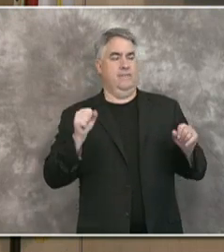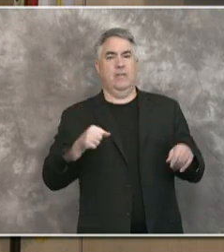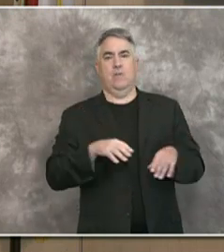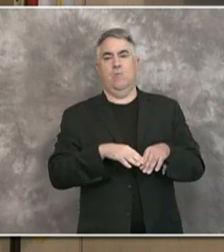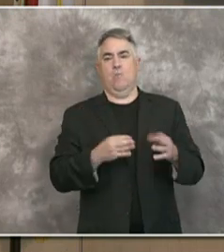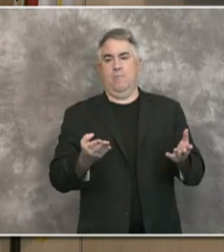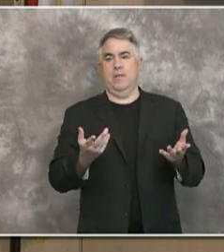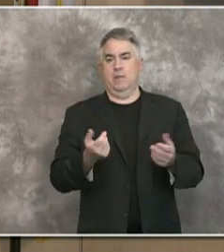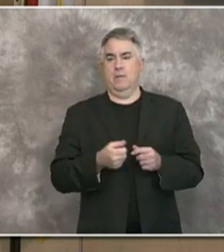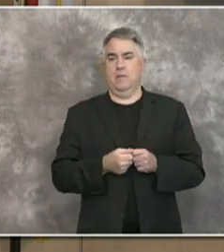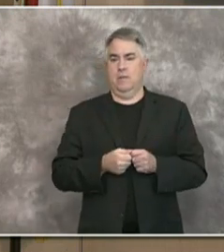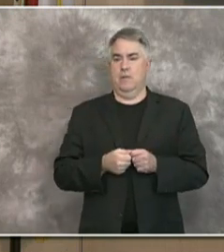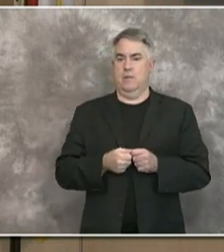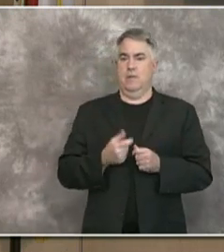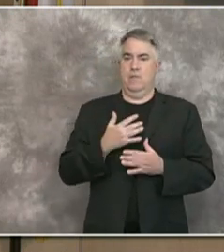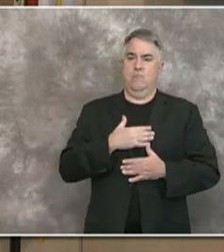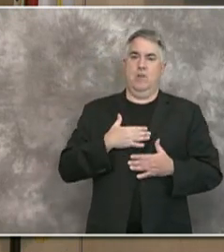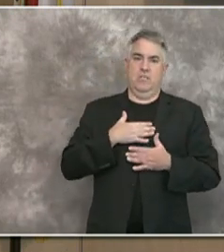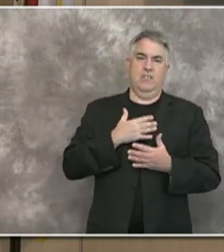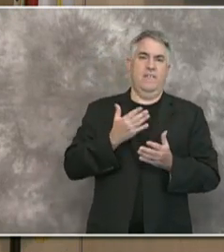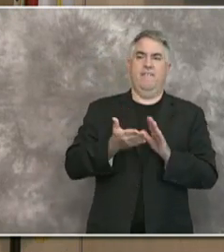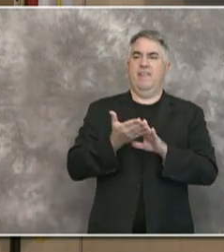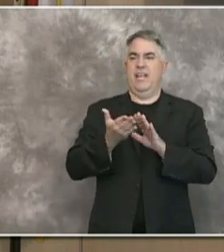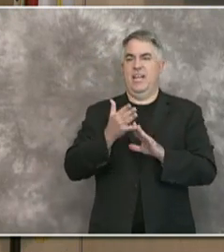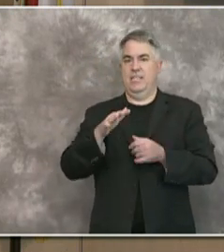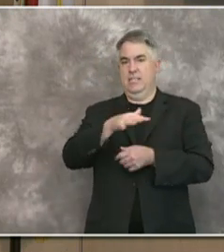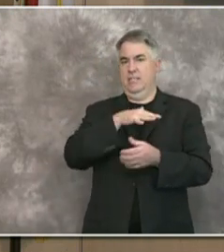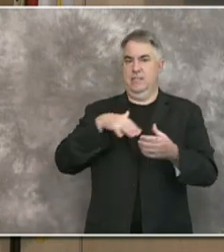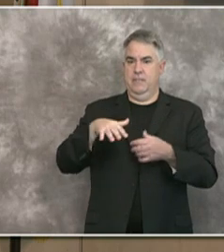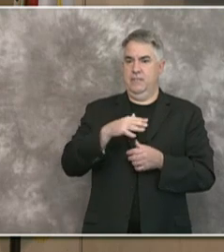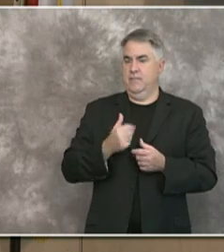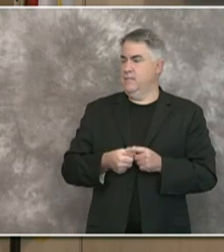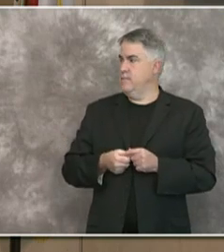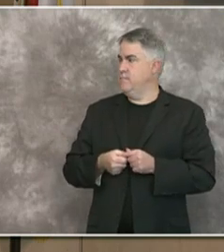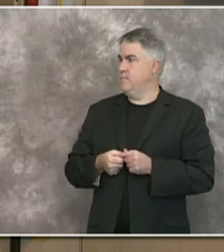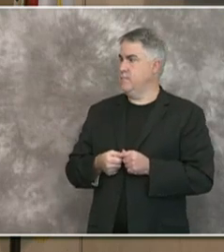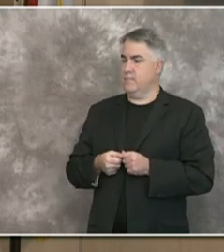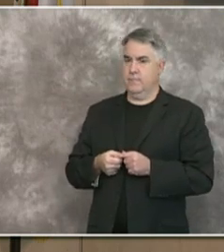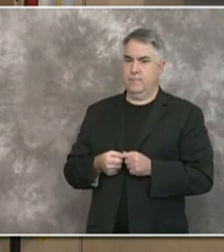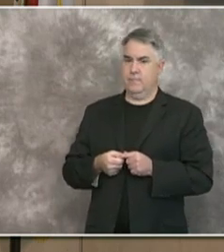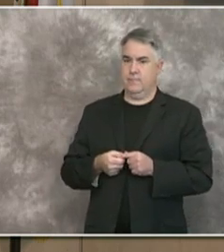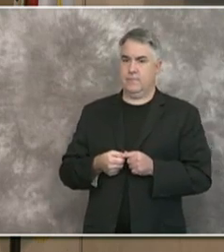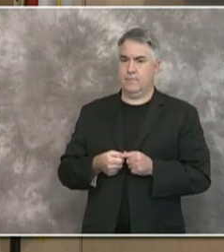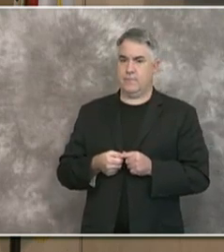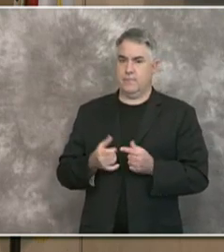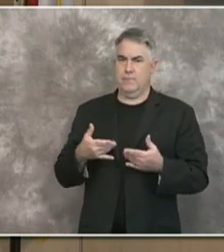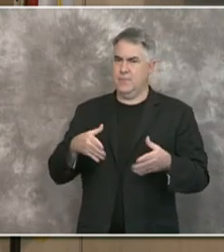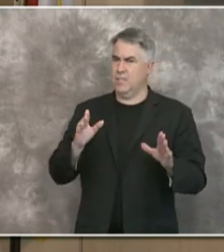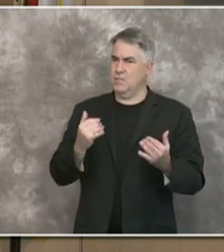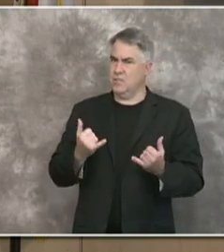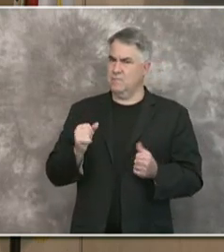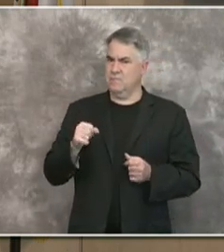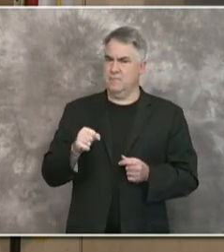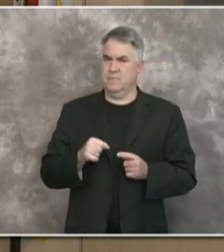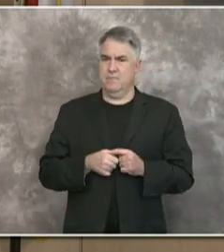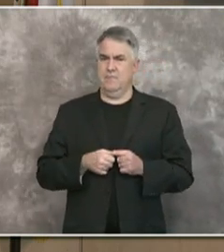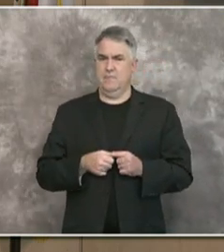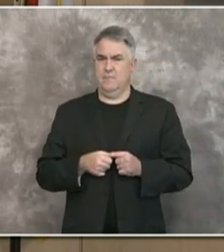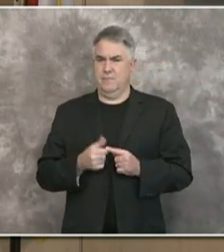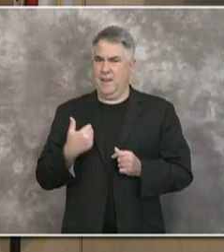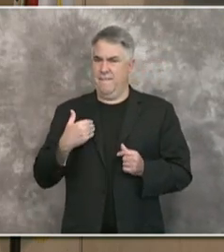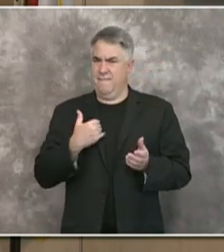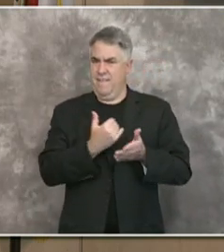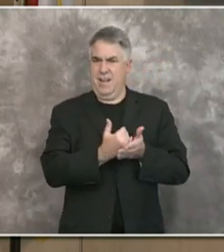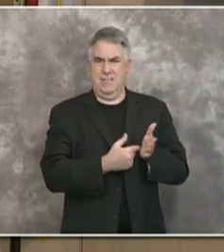facility to operate. So we are announcing it today because we have the guidance there, but